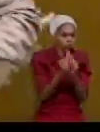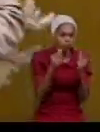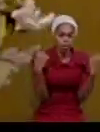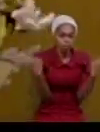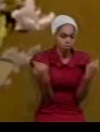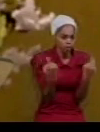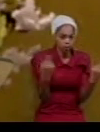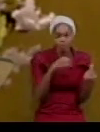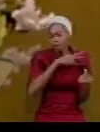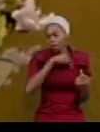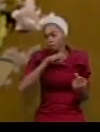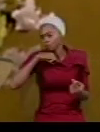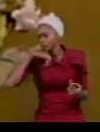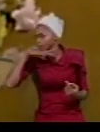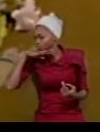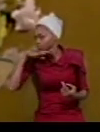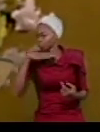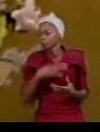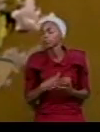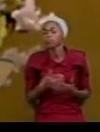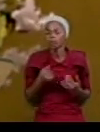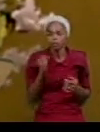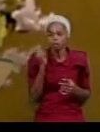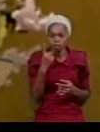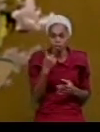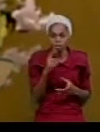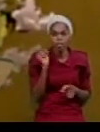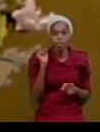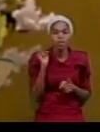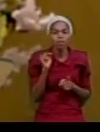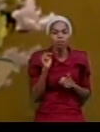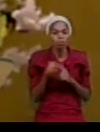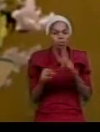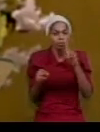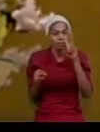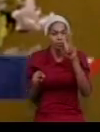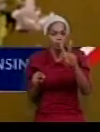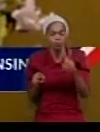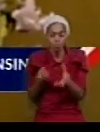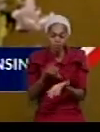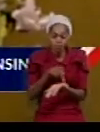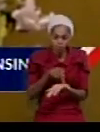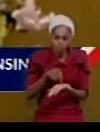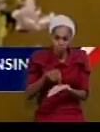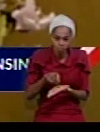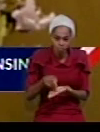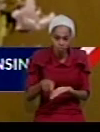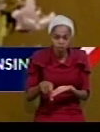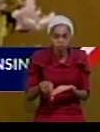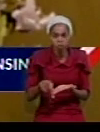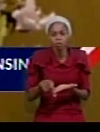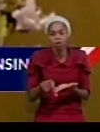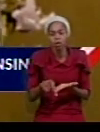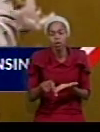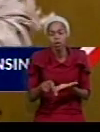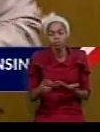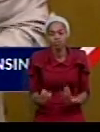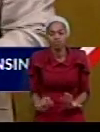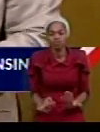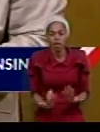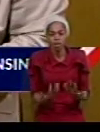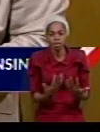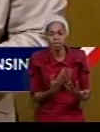two, purification rites and cleansing after childbirth. In Leviticus